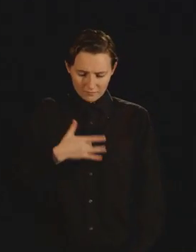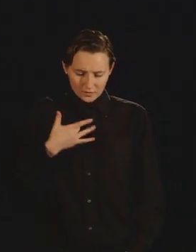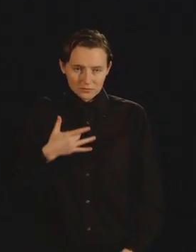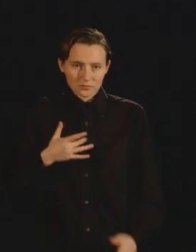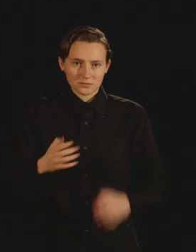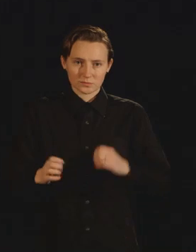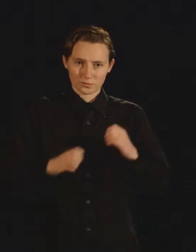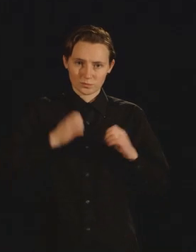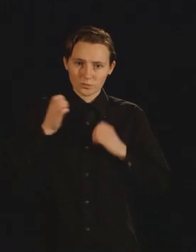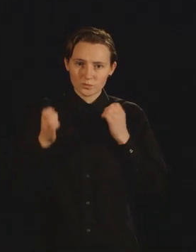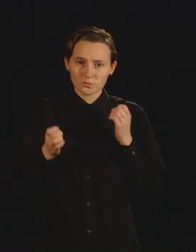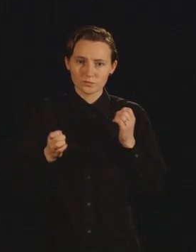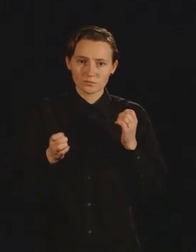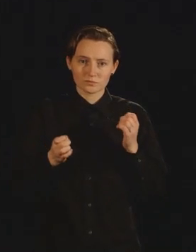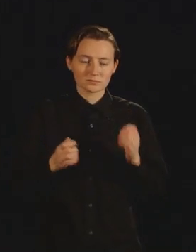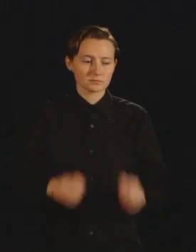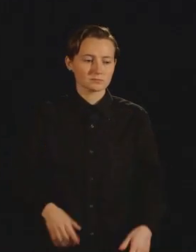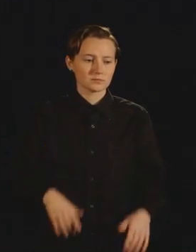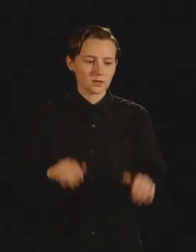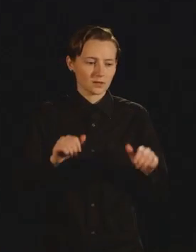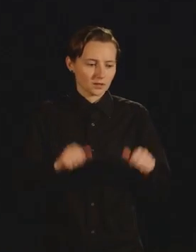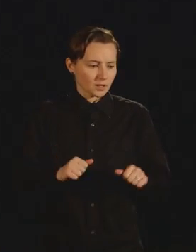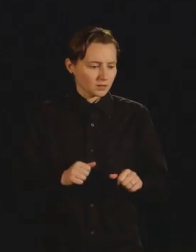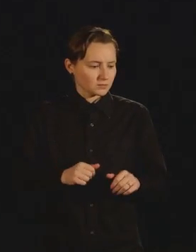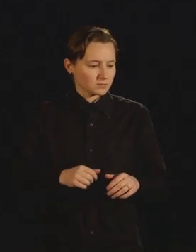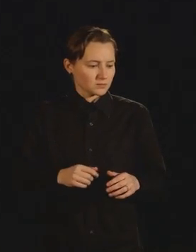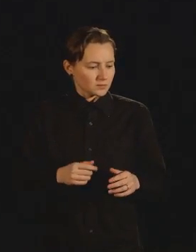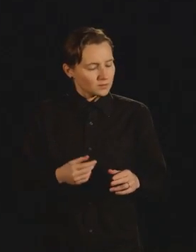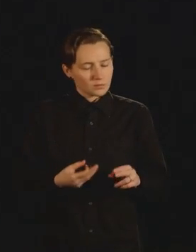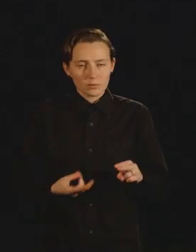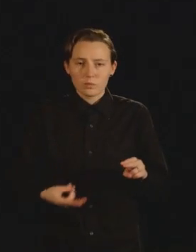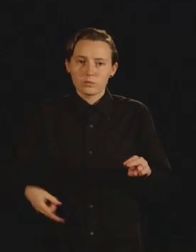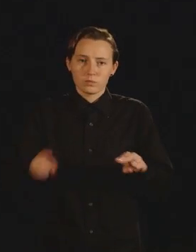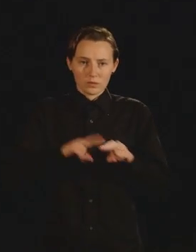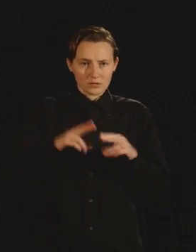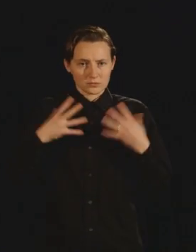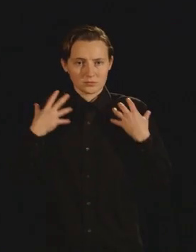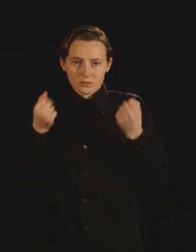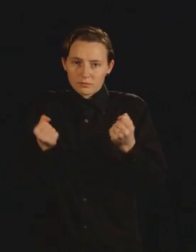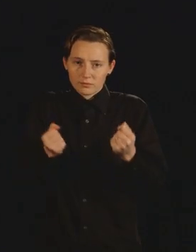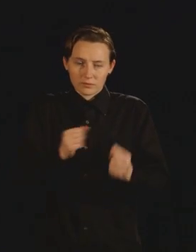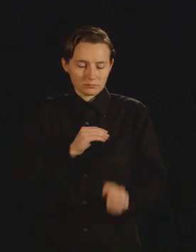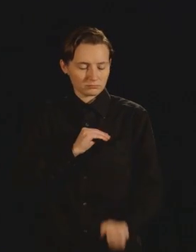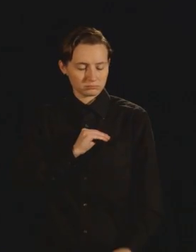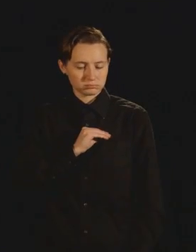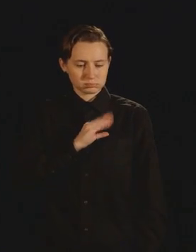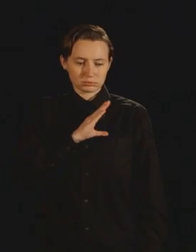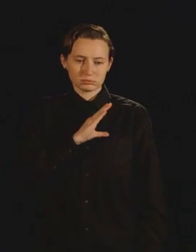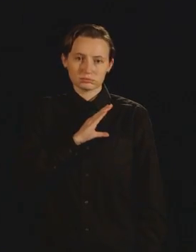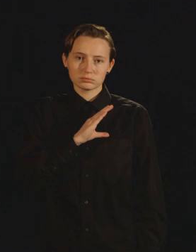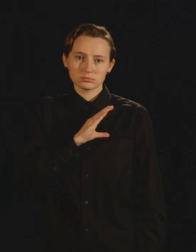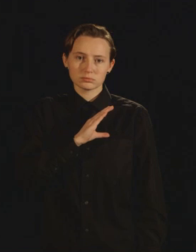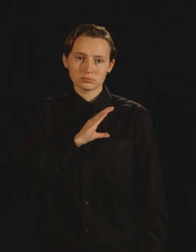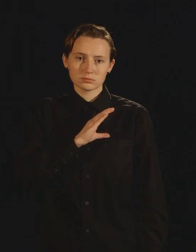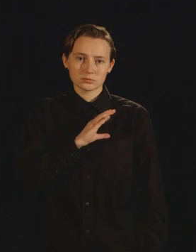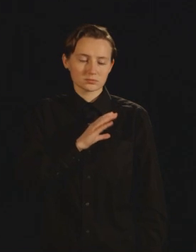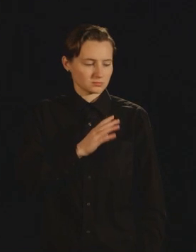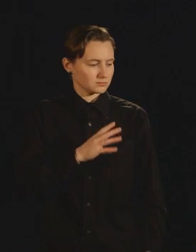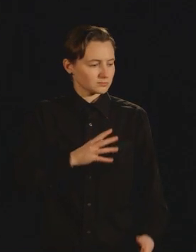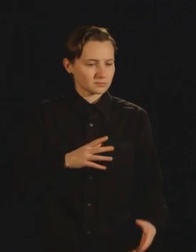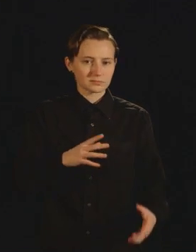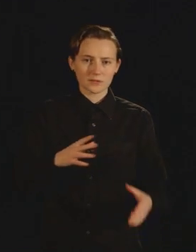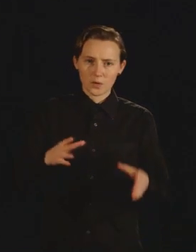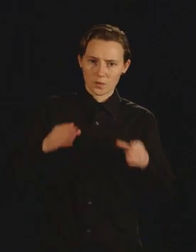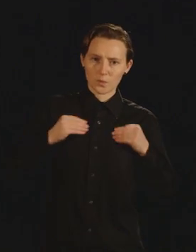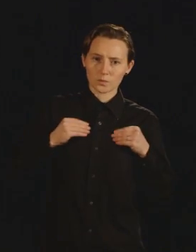and expressing their complex feelings, it unleashes all kinds of health and well-being. Their